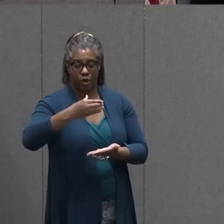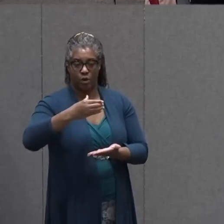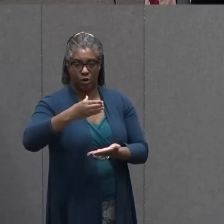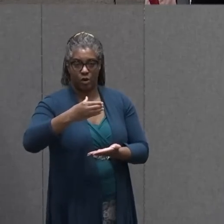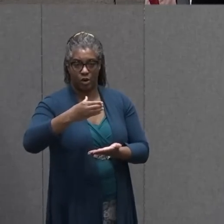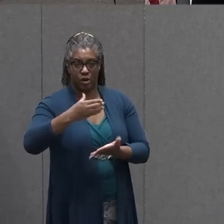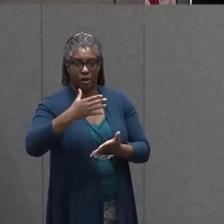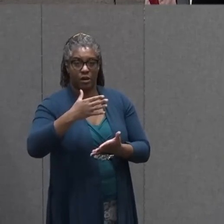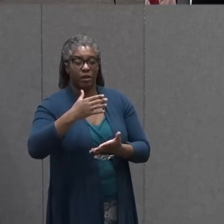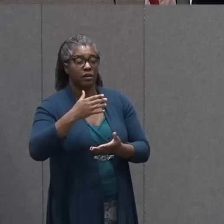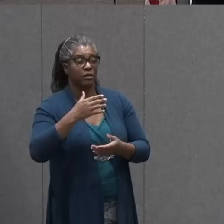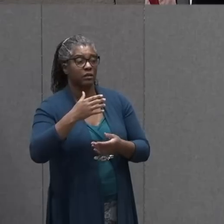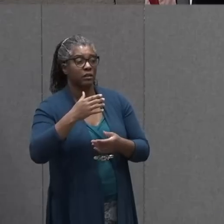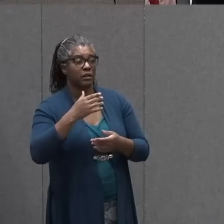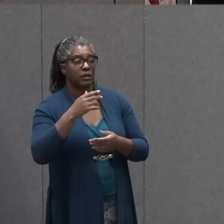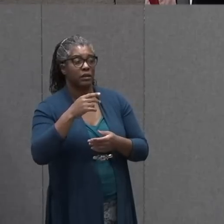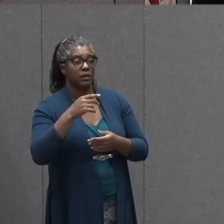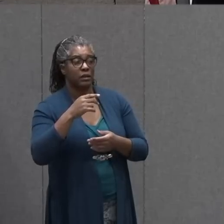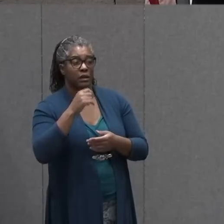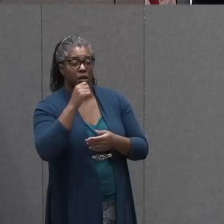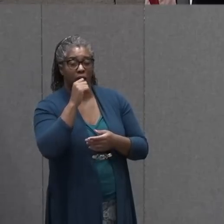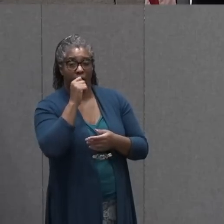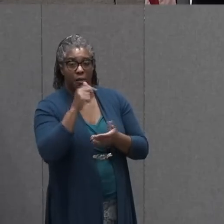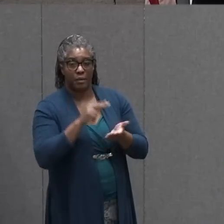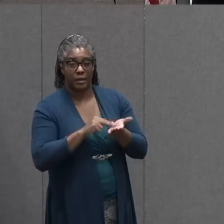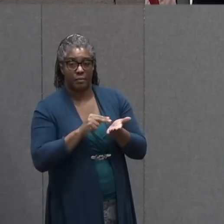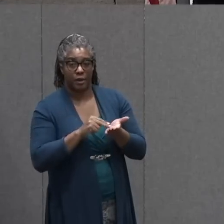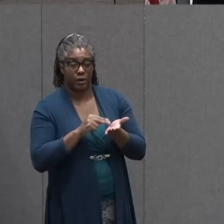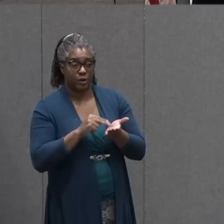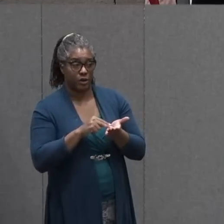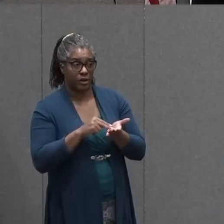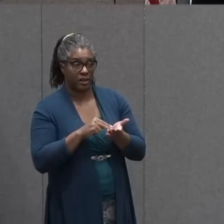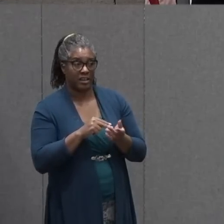And we had measured that out, and that's about 1/2 cup right there.